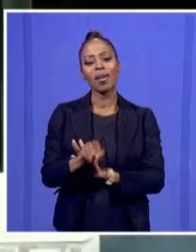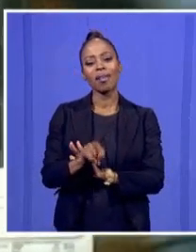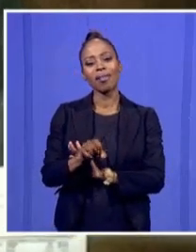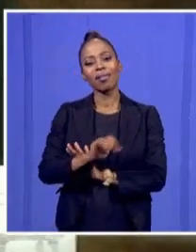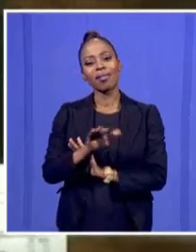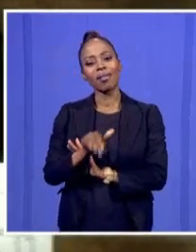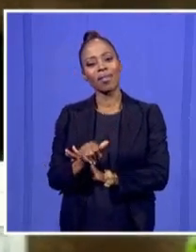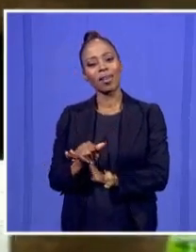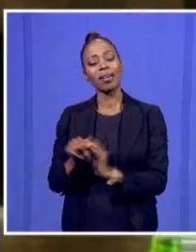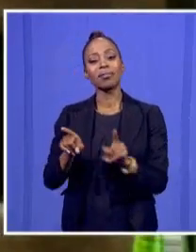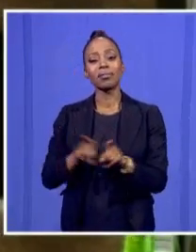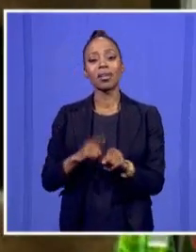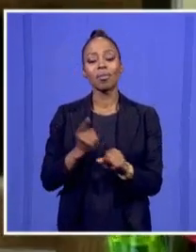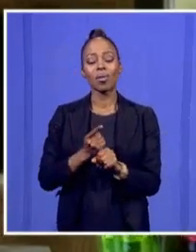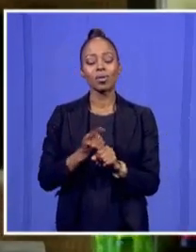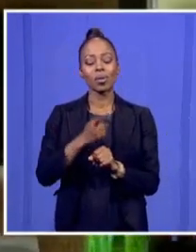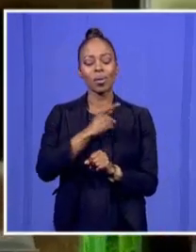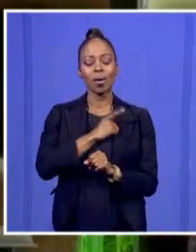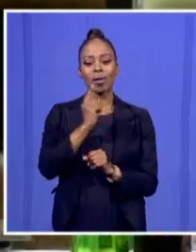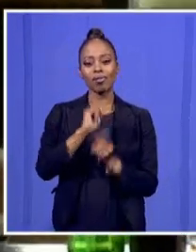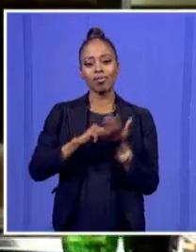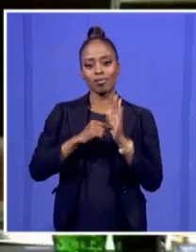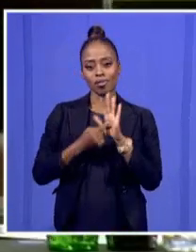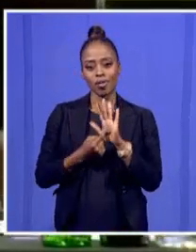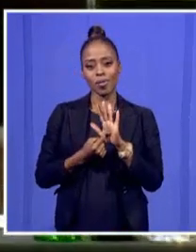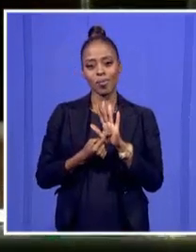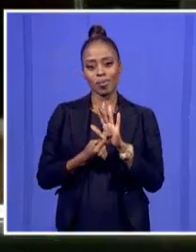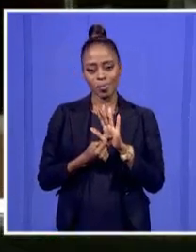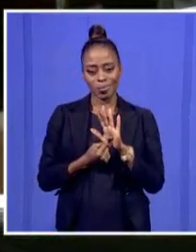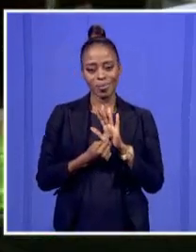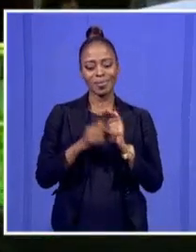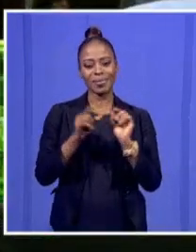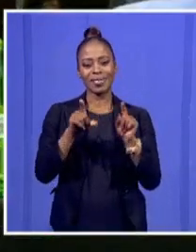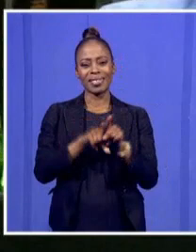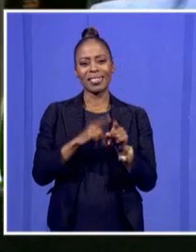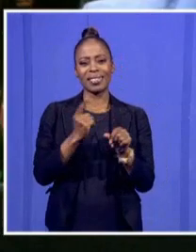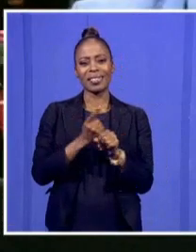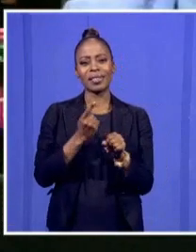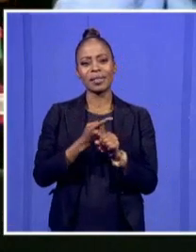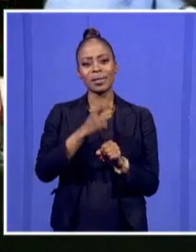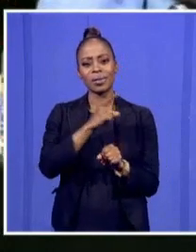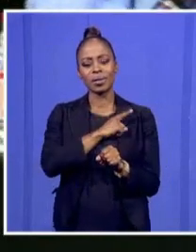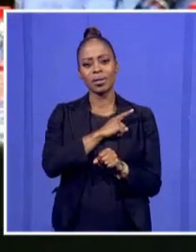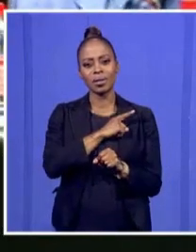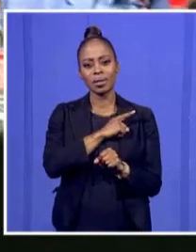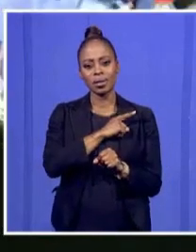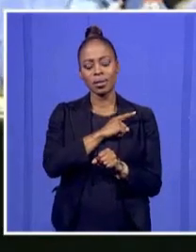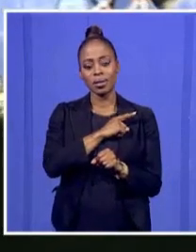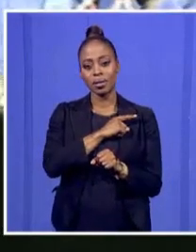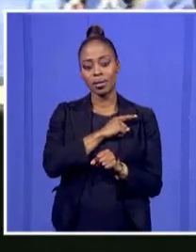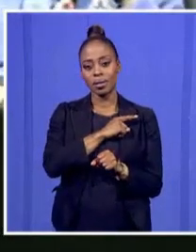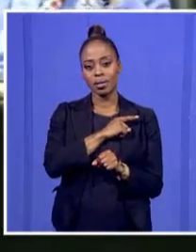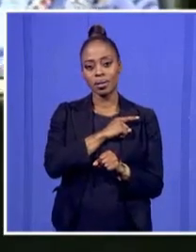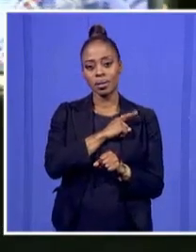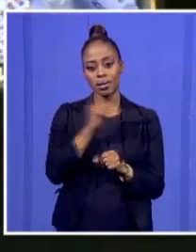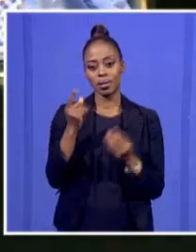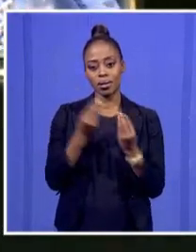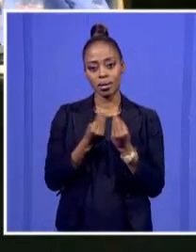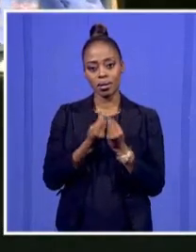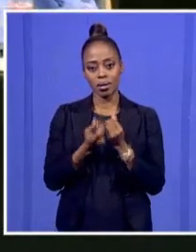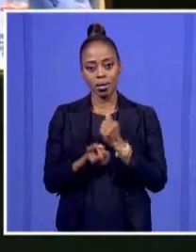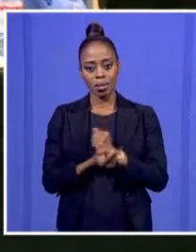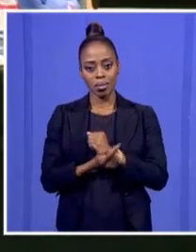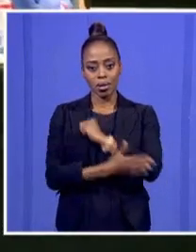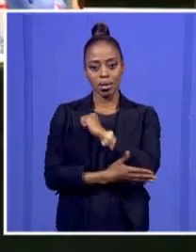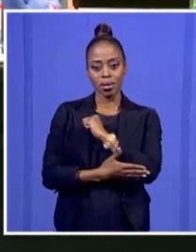highlighting not least the need, but effectively why there's a because of cooperation, both in country to country and